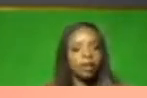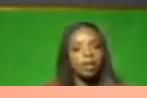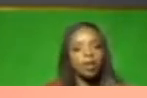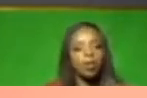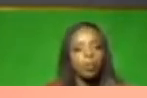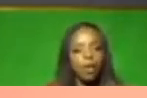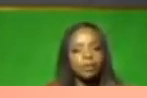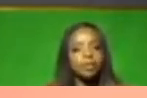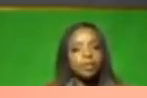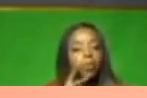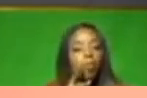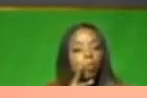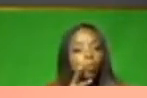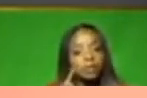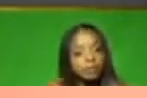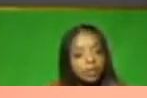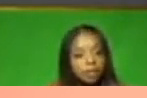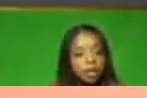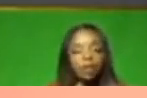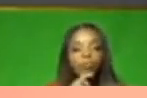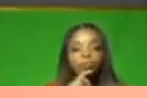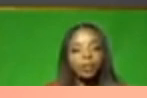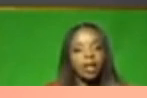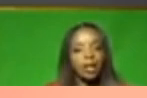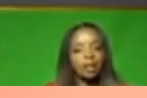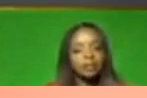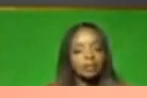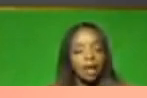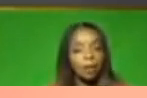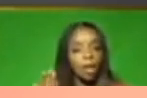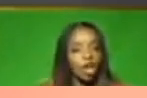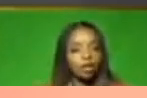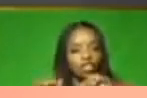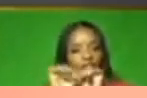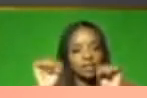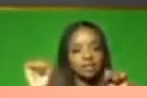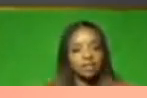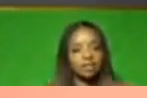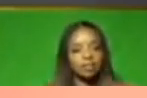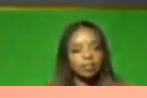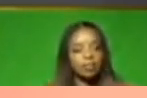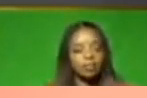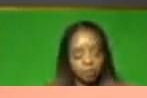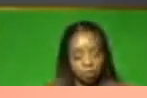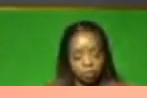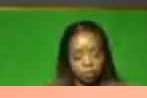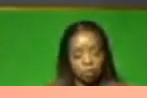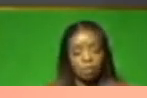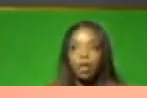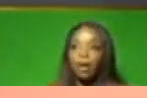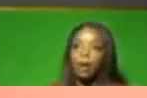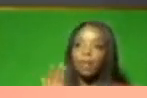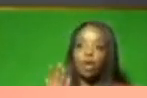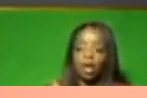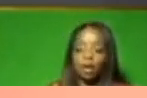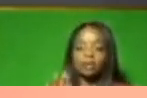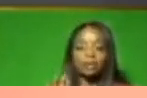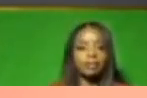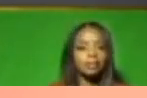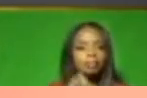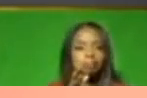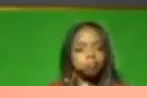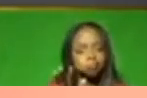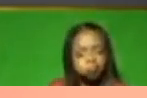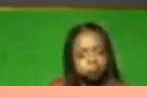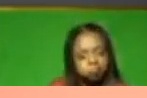the water use license application system and clear the backlog of applications. Some of